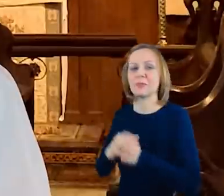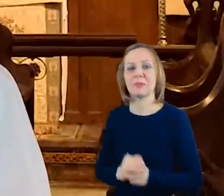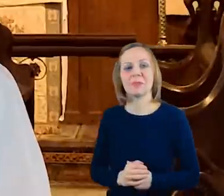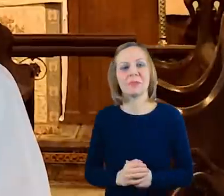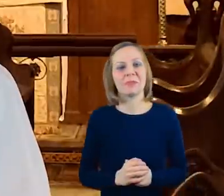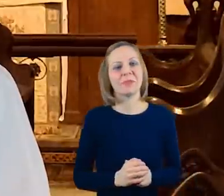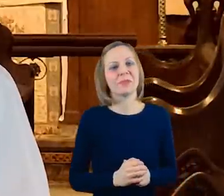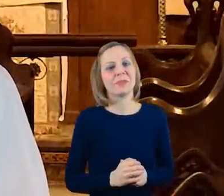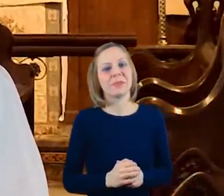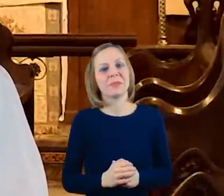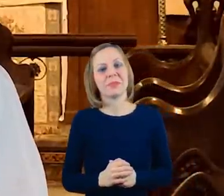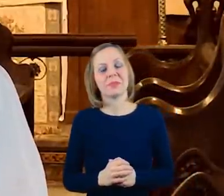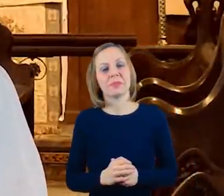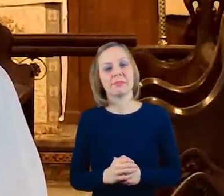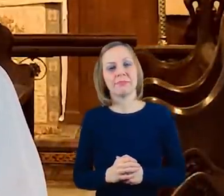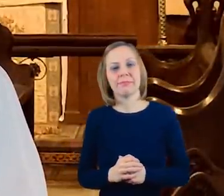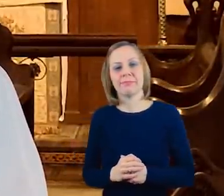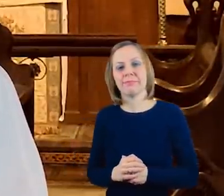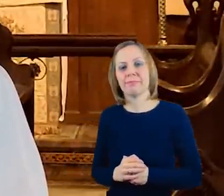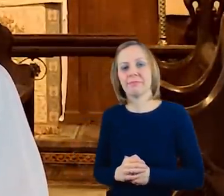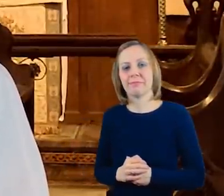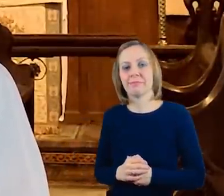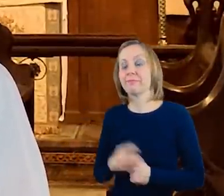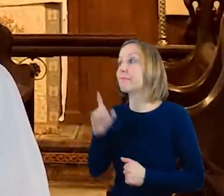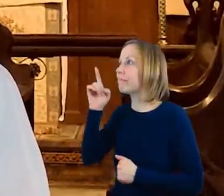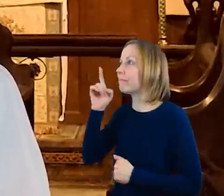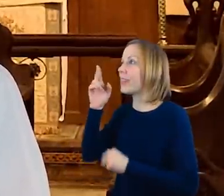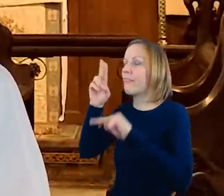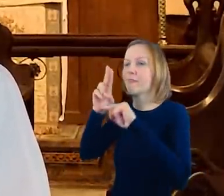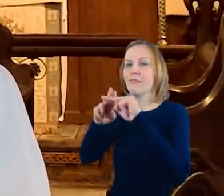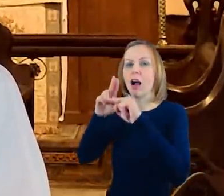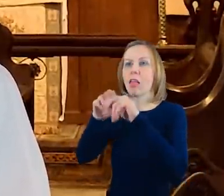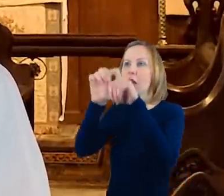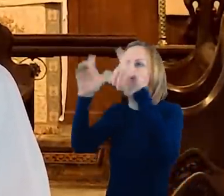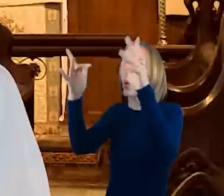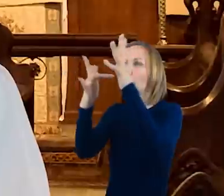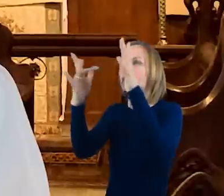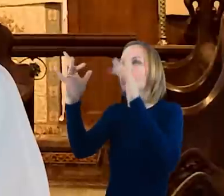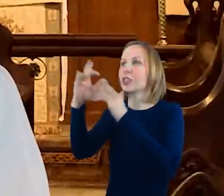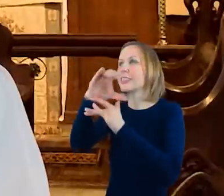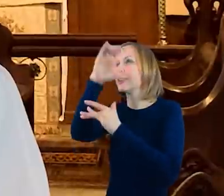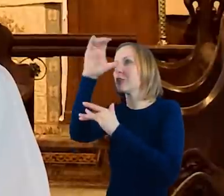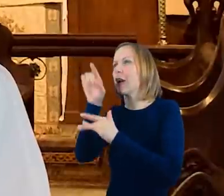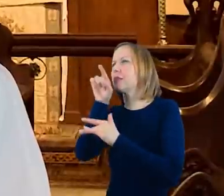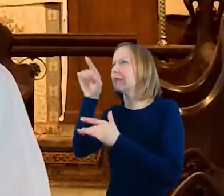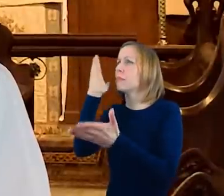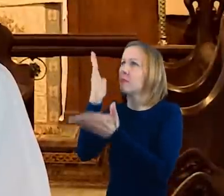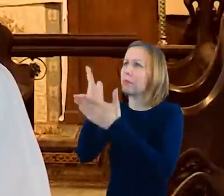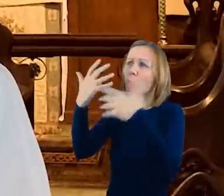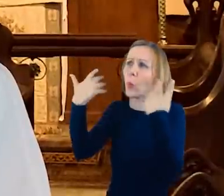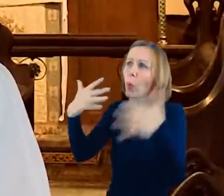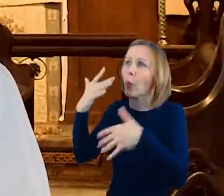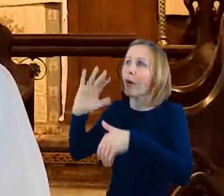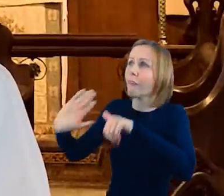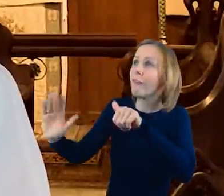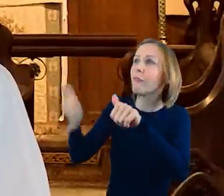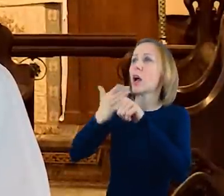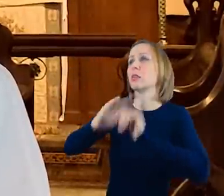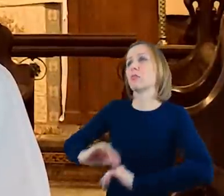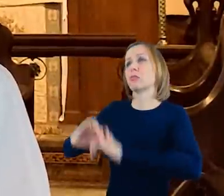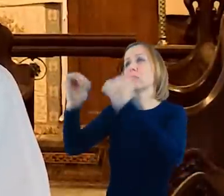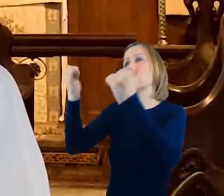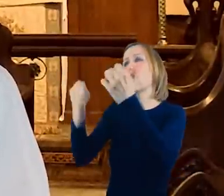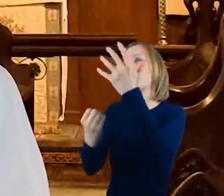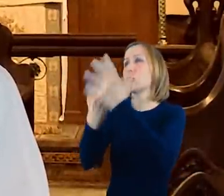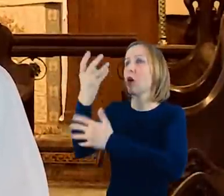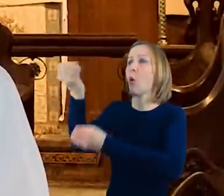May God, the Father of our Lord Jesus Christ, who is the source of all goodness and growth, pour his blessing